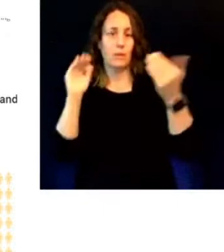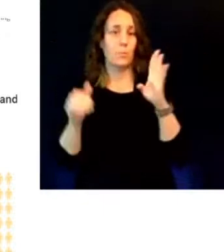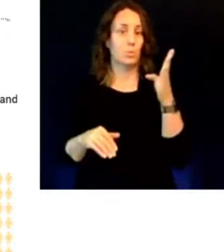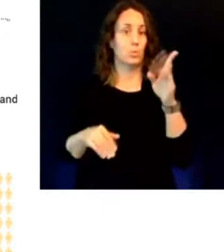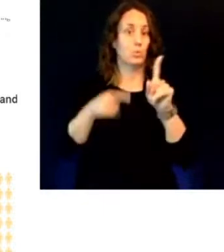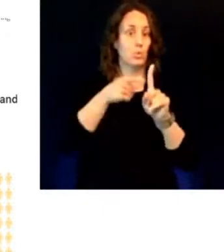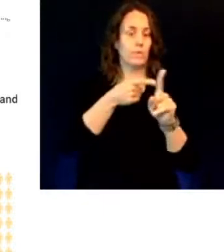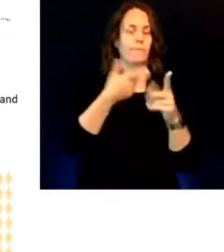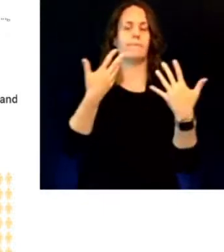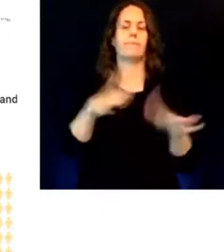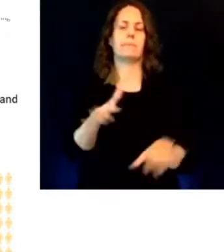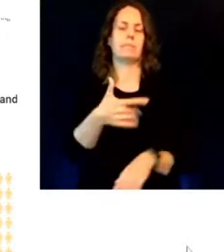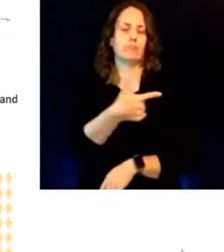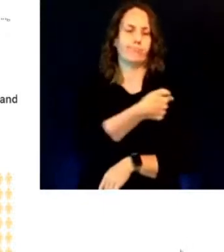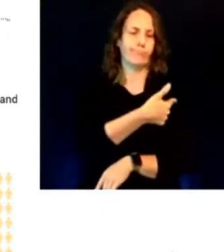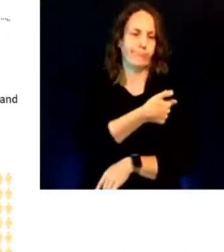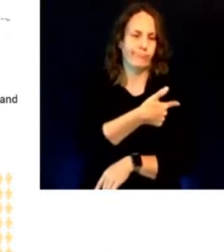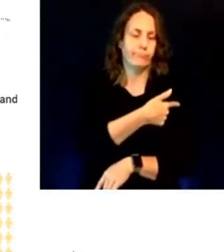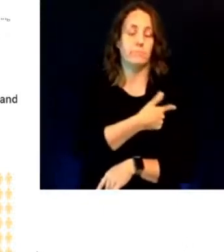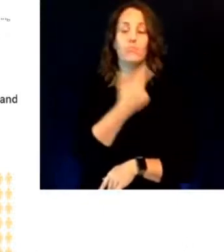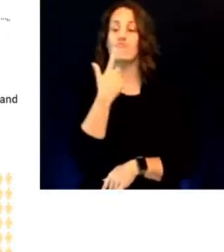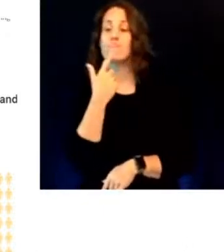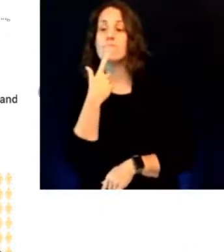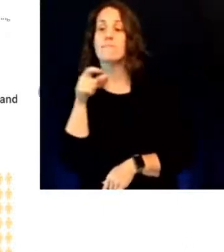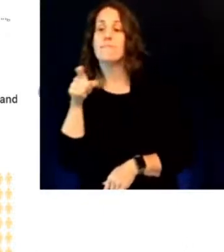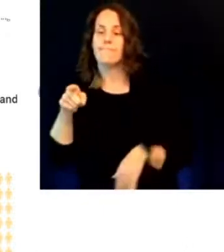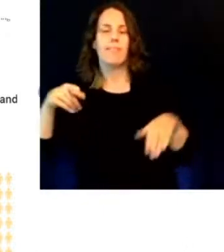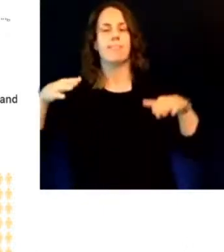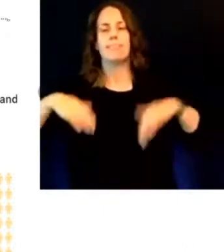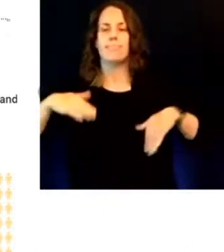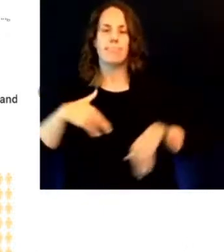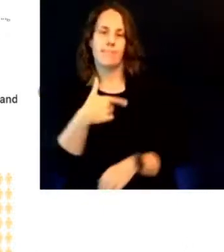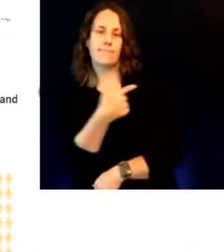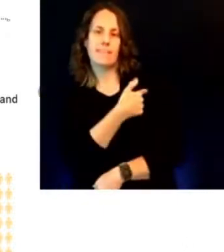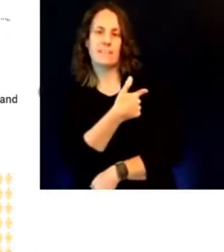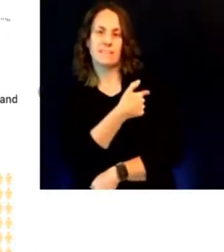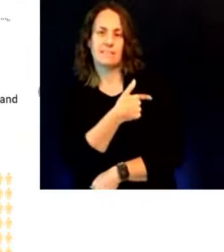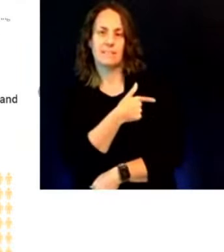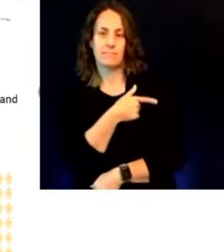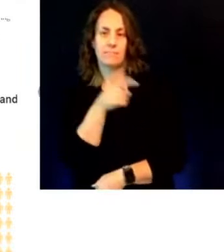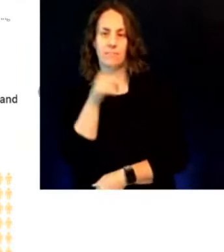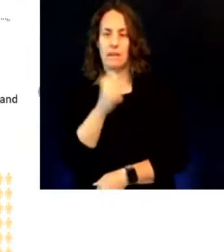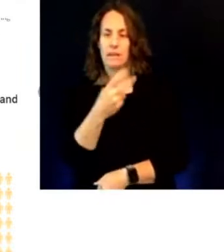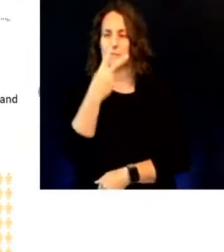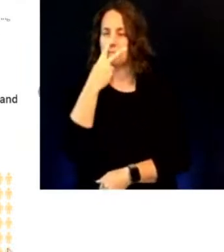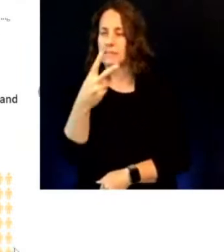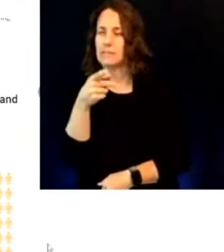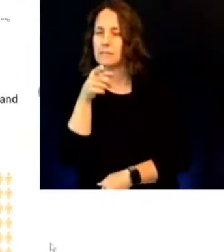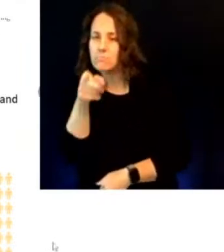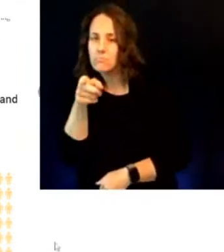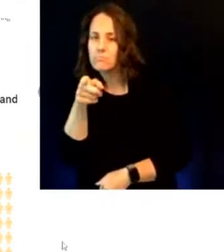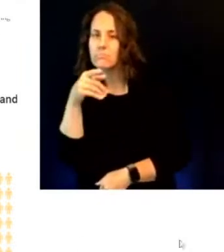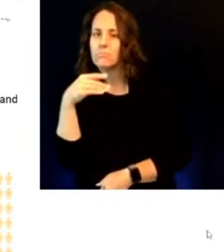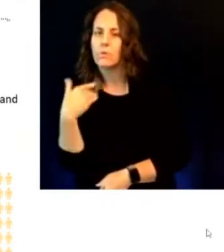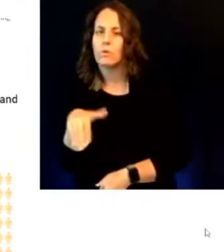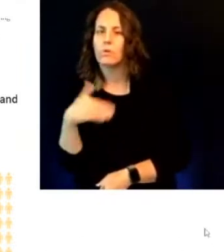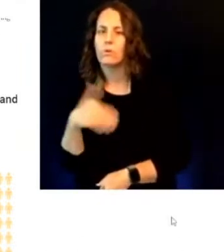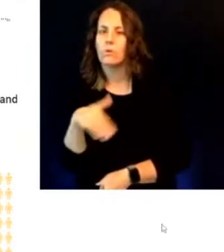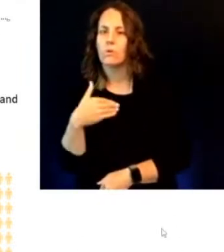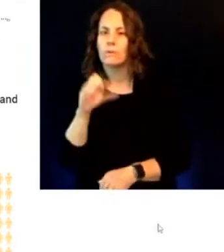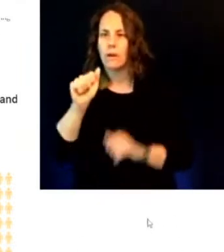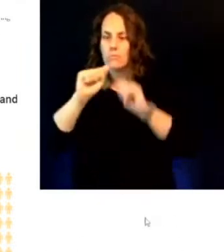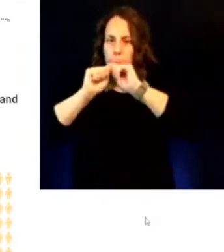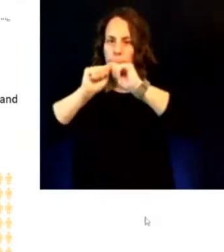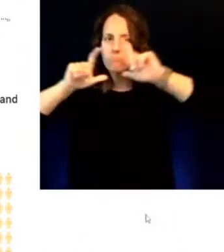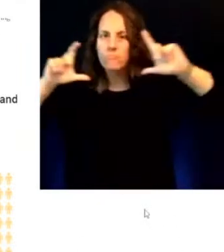at this first visual, and this is an infogram, and you can highlight and scroll over and see some interactive features as you're looking at